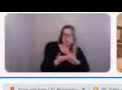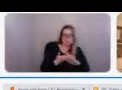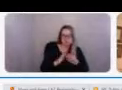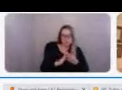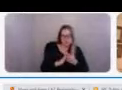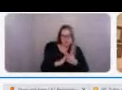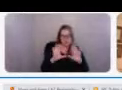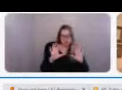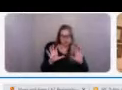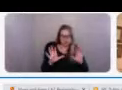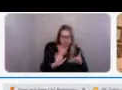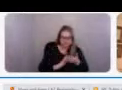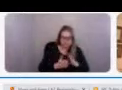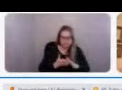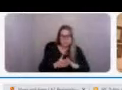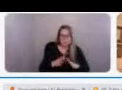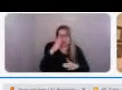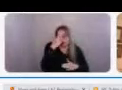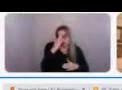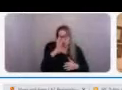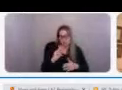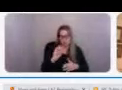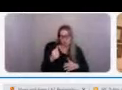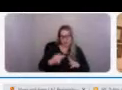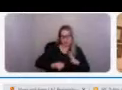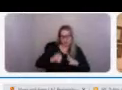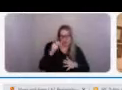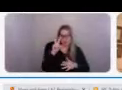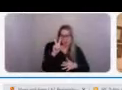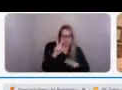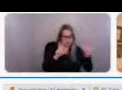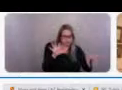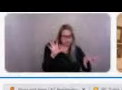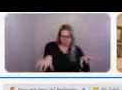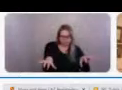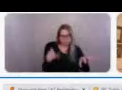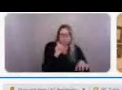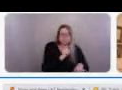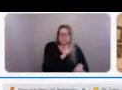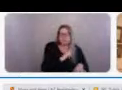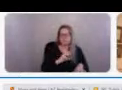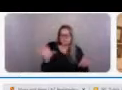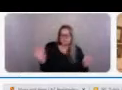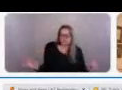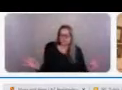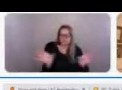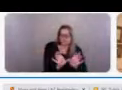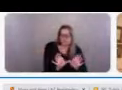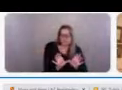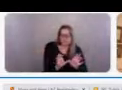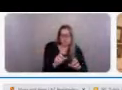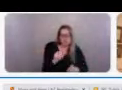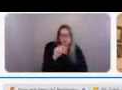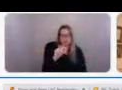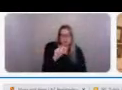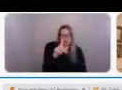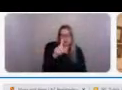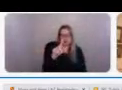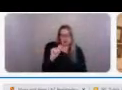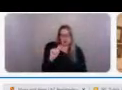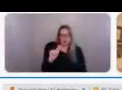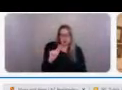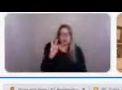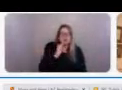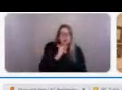community i also noted your maps removed two blocks in gilbert and put them in put them with the downtown mesa also three three